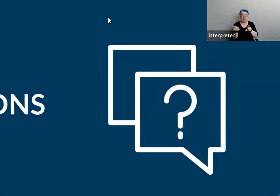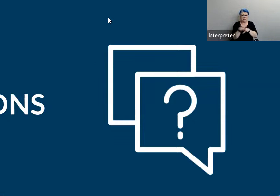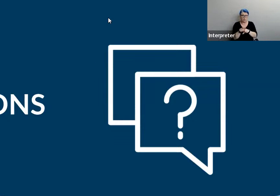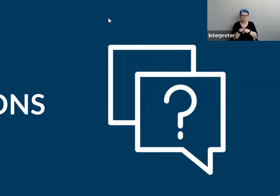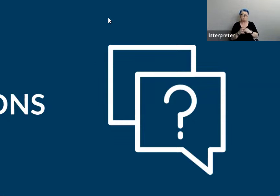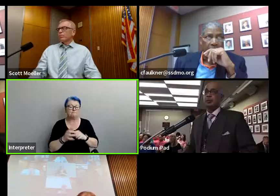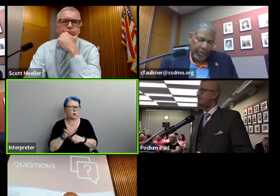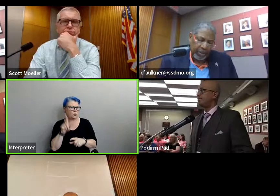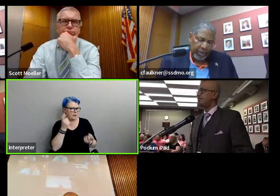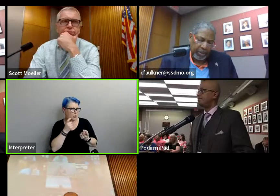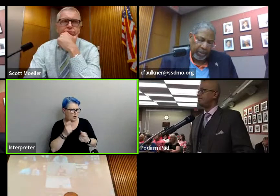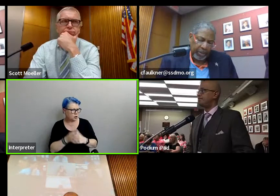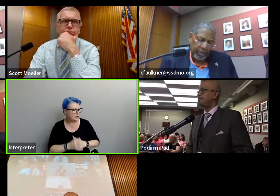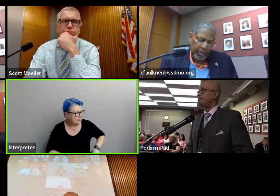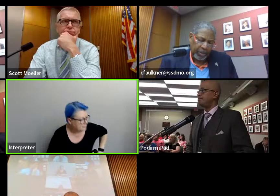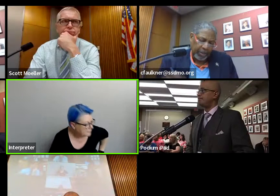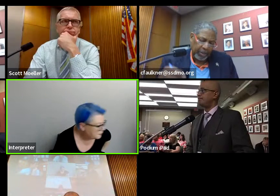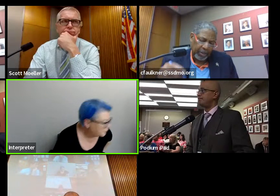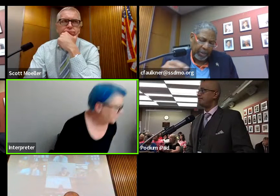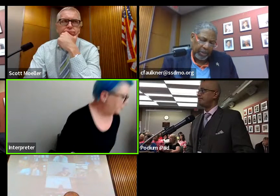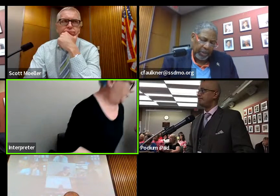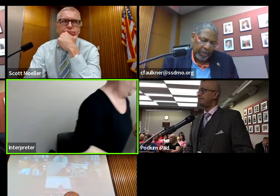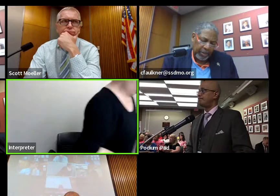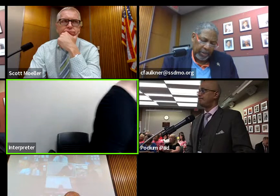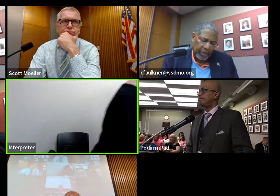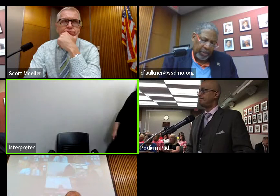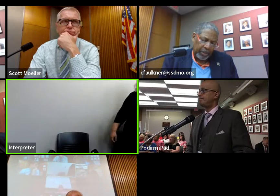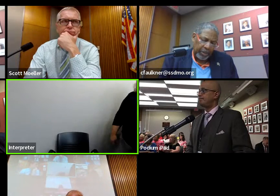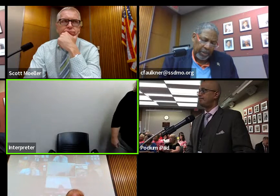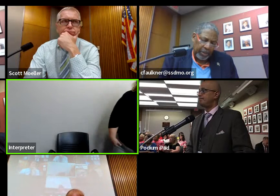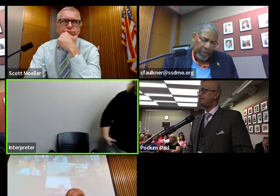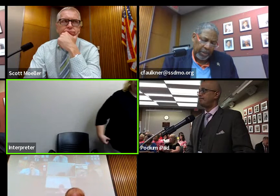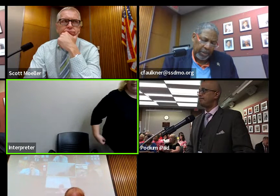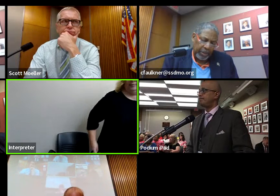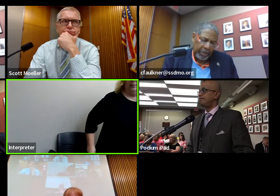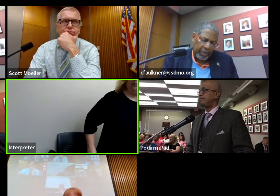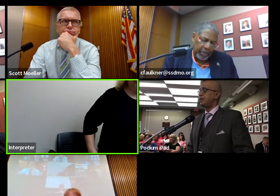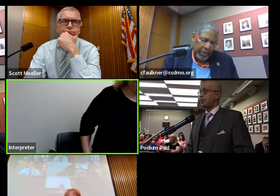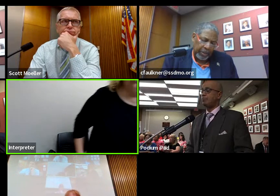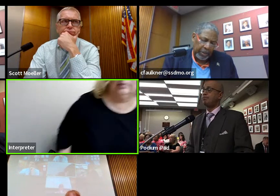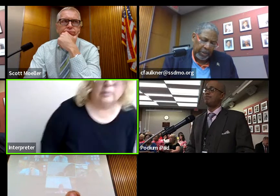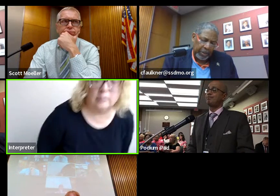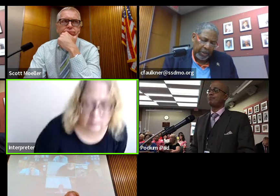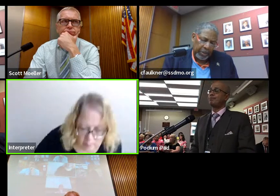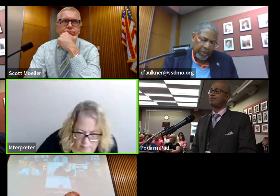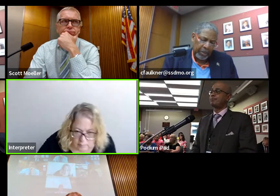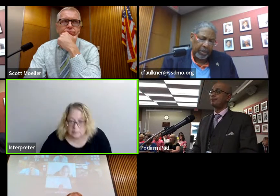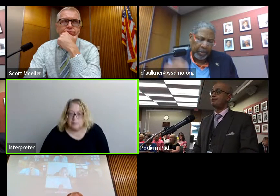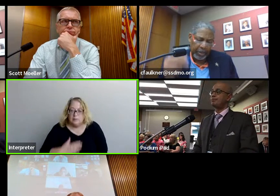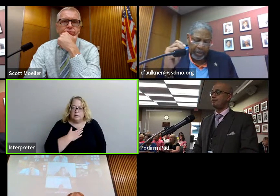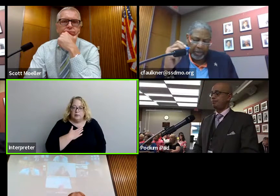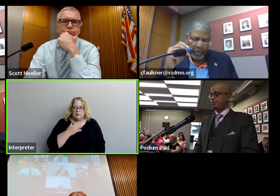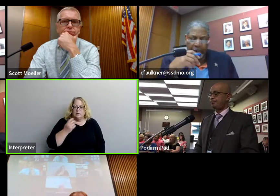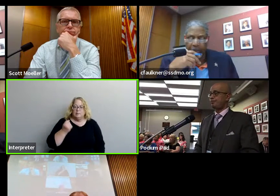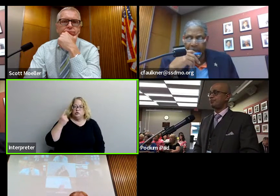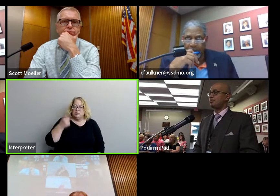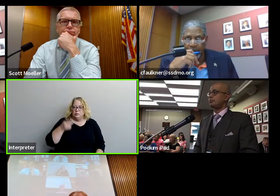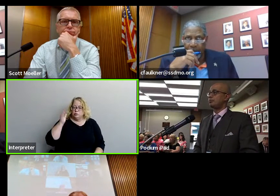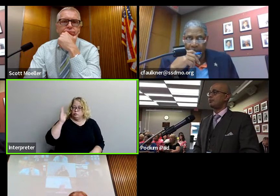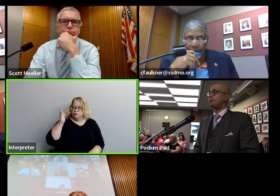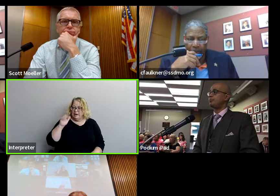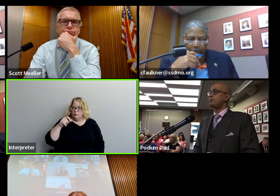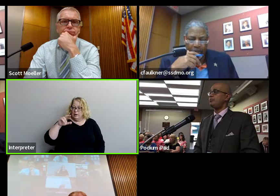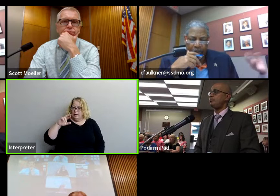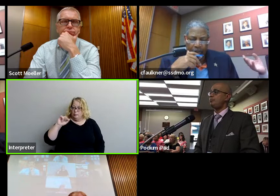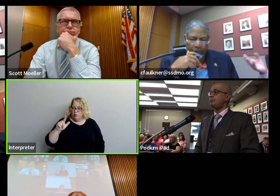Well, it's my understanding this was presented on April 28th to the board policy committee. Yes, sir. At that point, if I remember right,